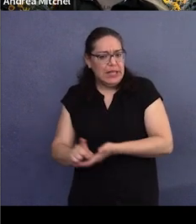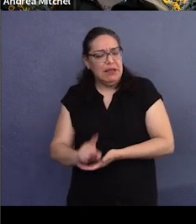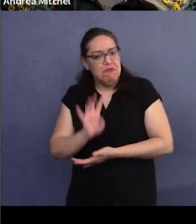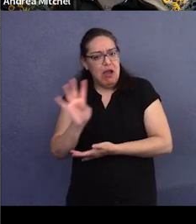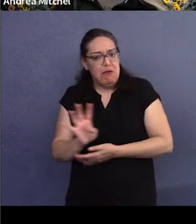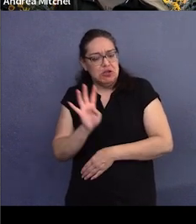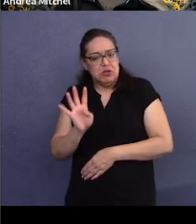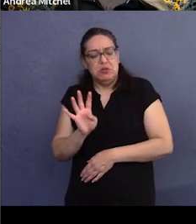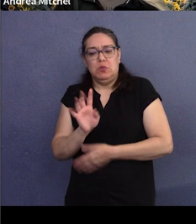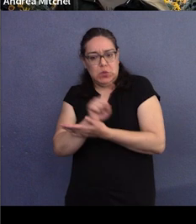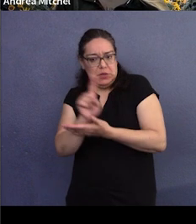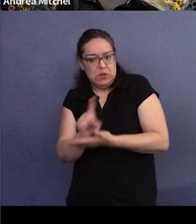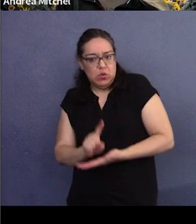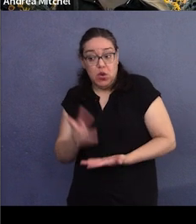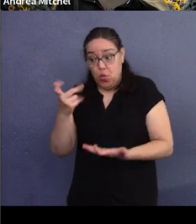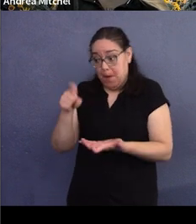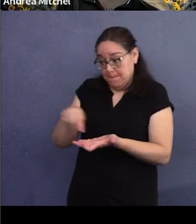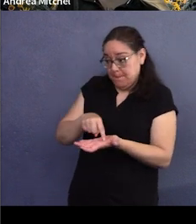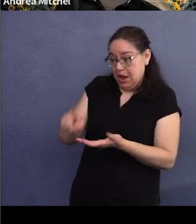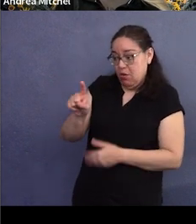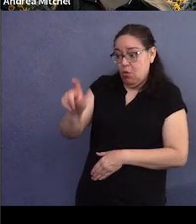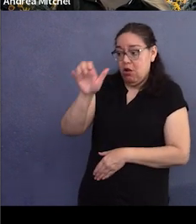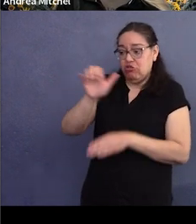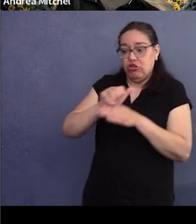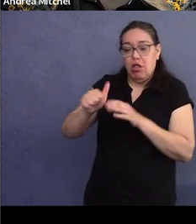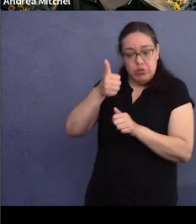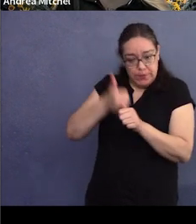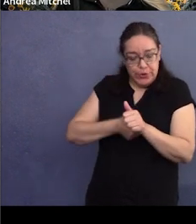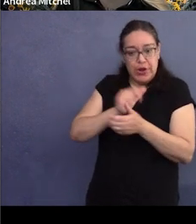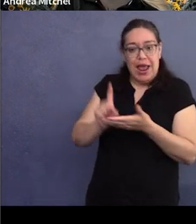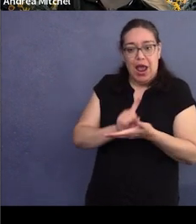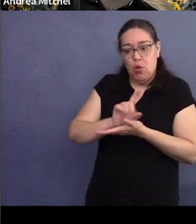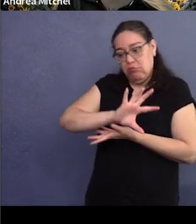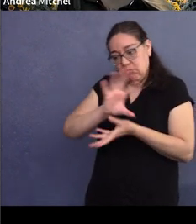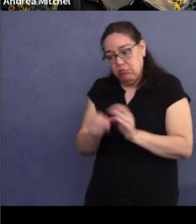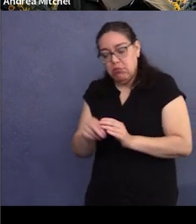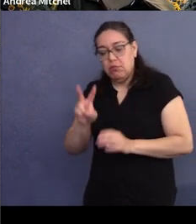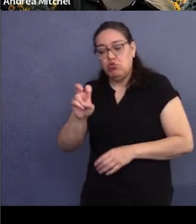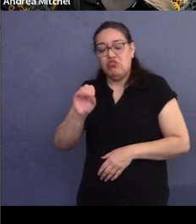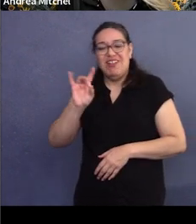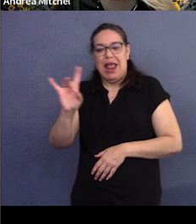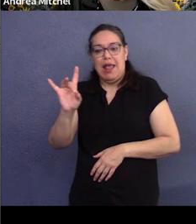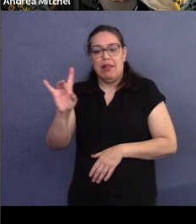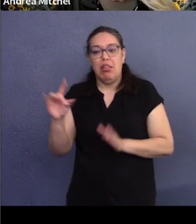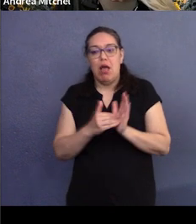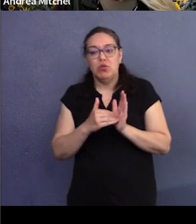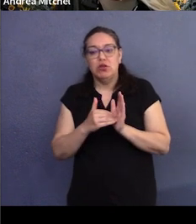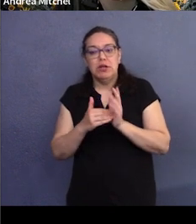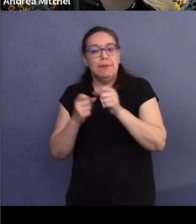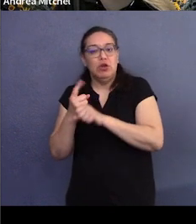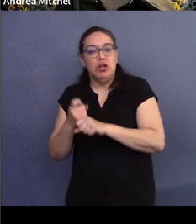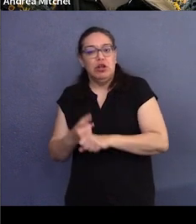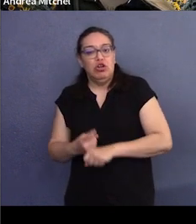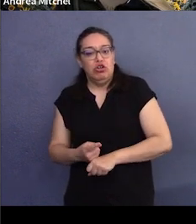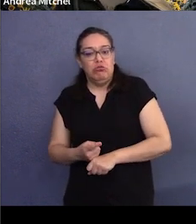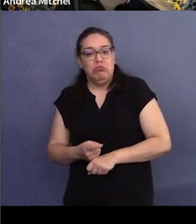Then you wanted to pay them $100 an hour. So then that would total out at $208,000 a year